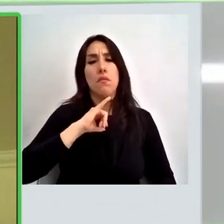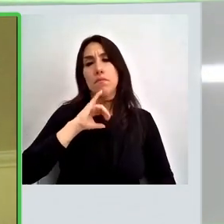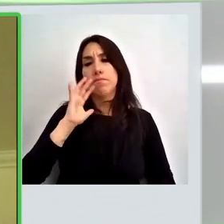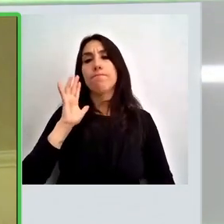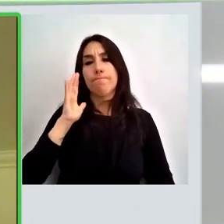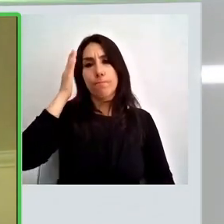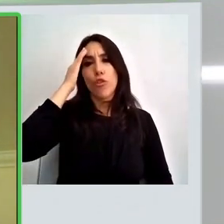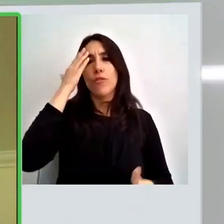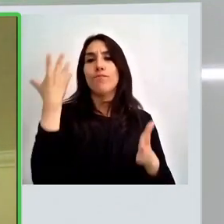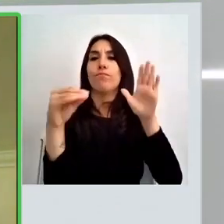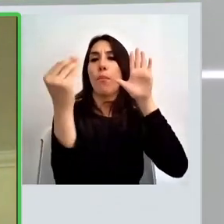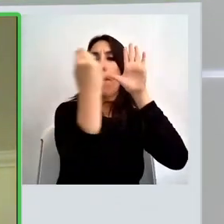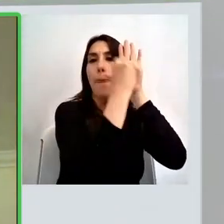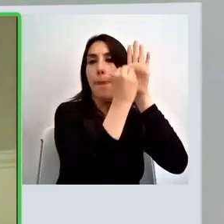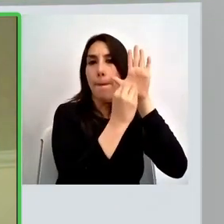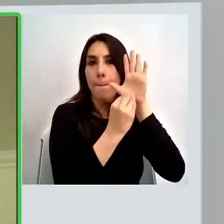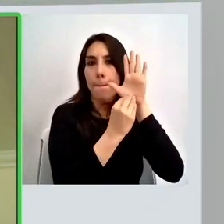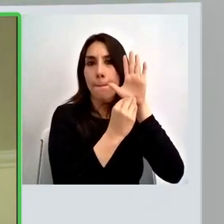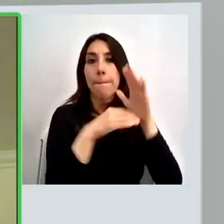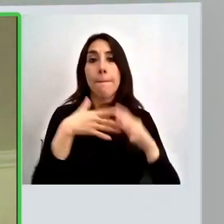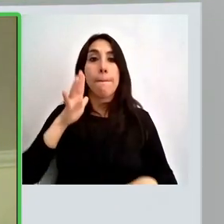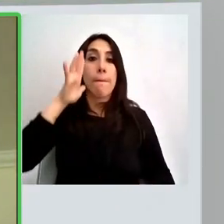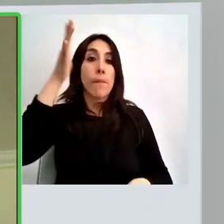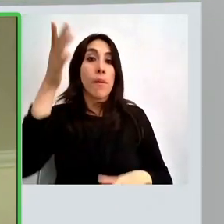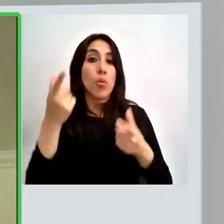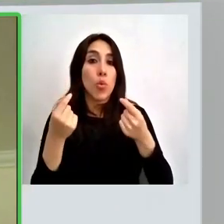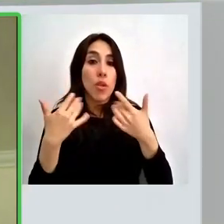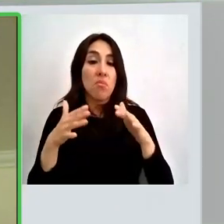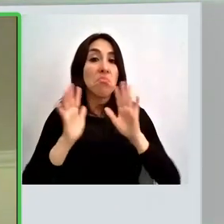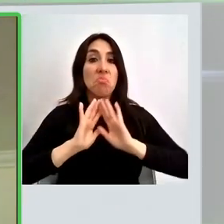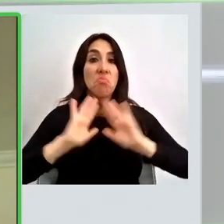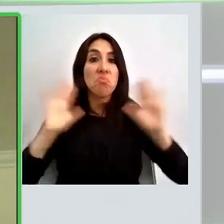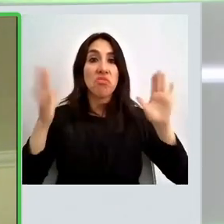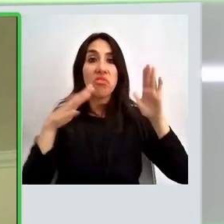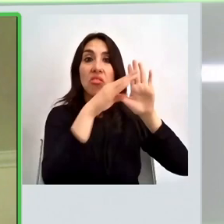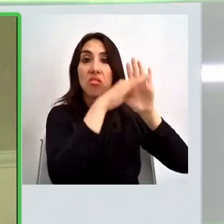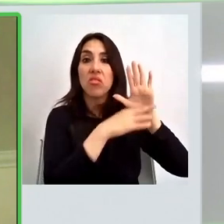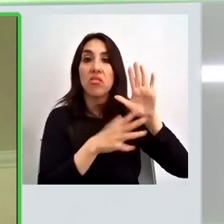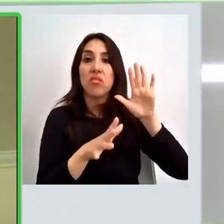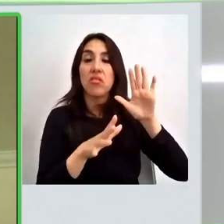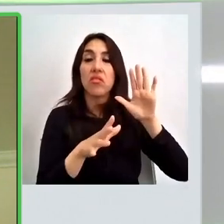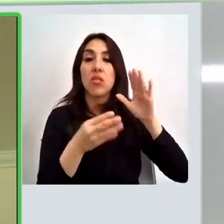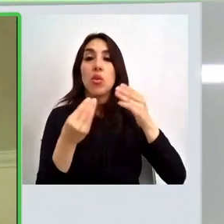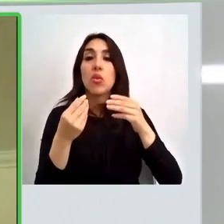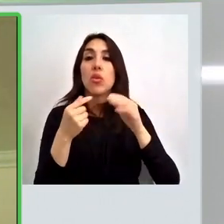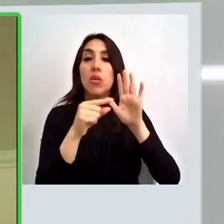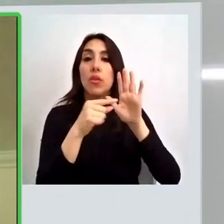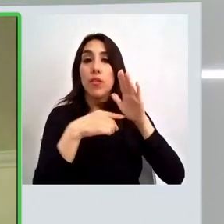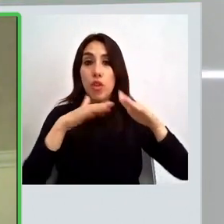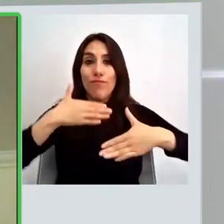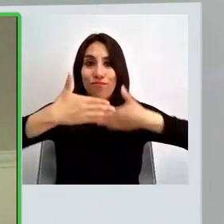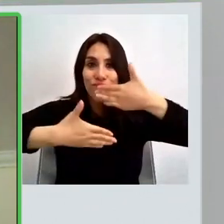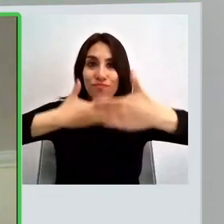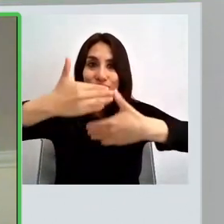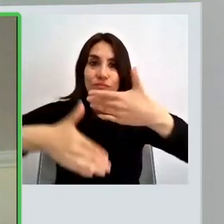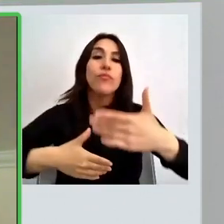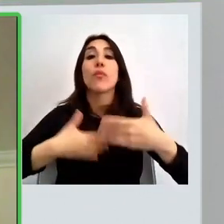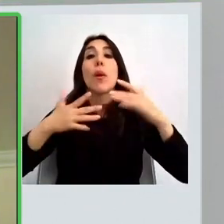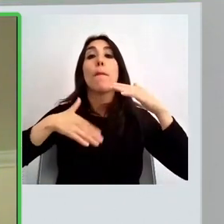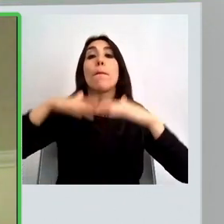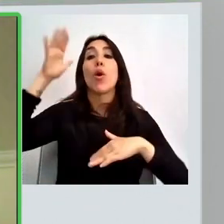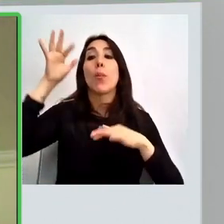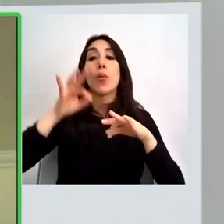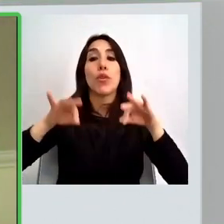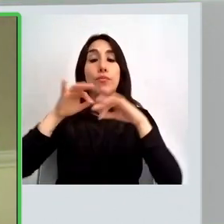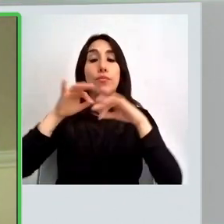most important thing is to educate the populace. I'll close on this. A lot of times people ask me,